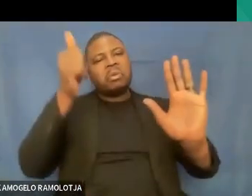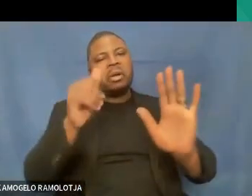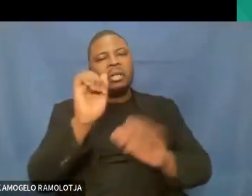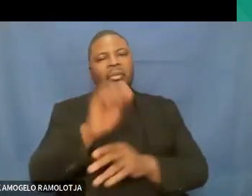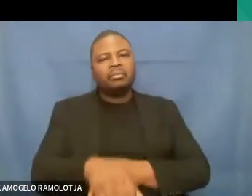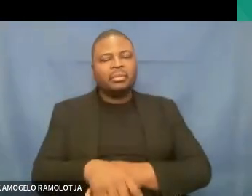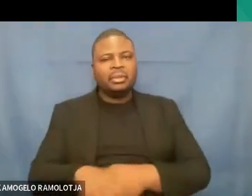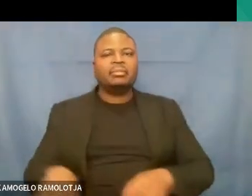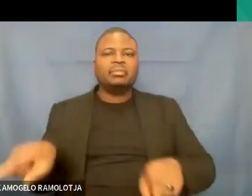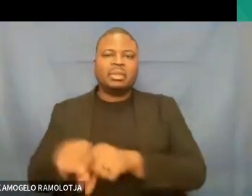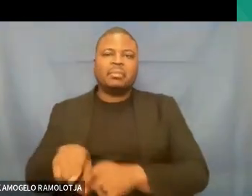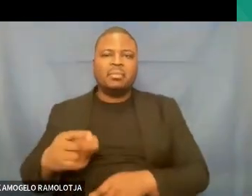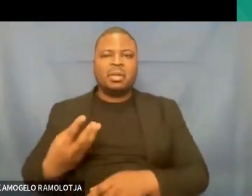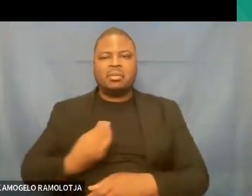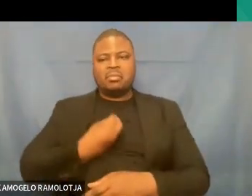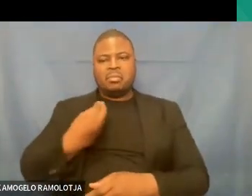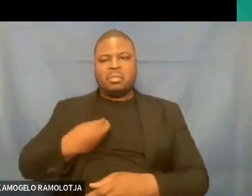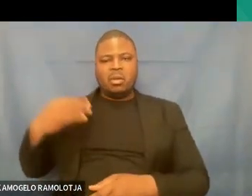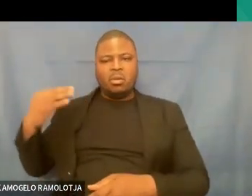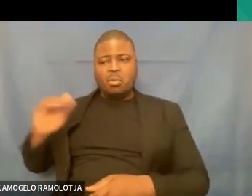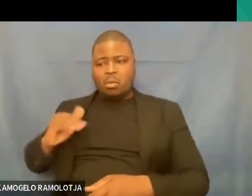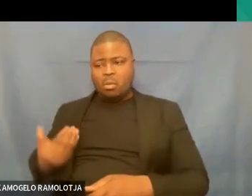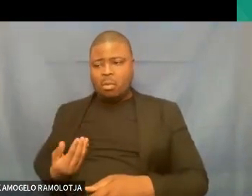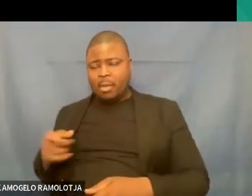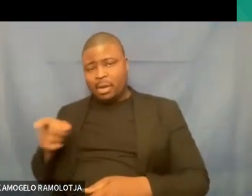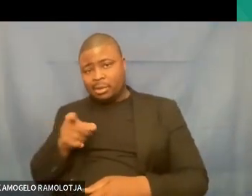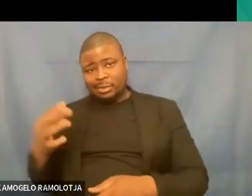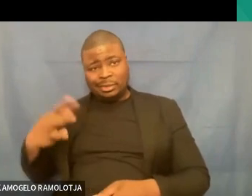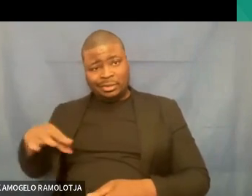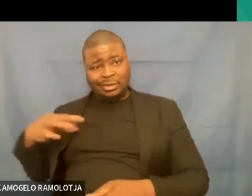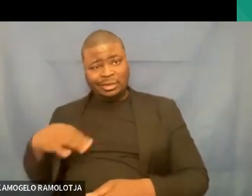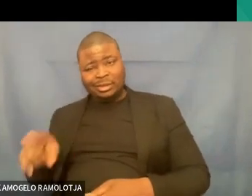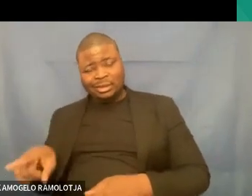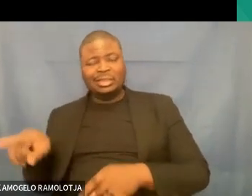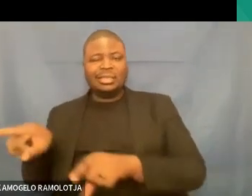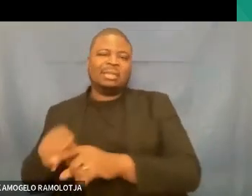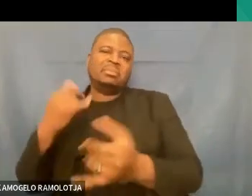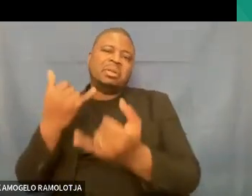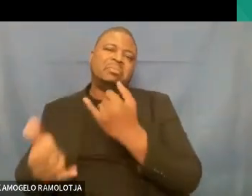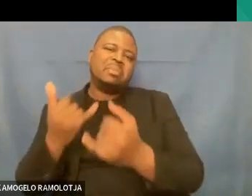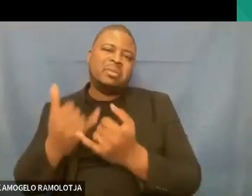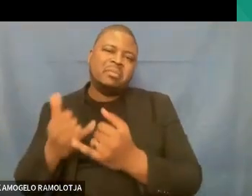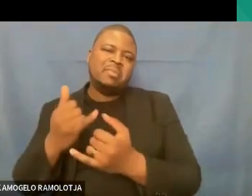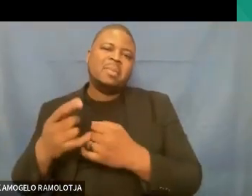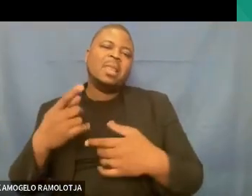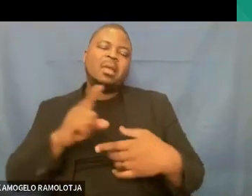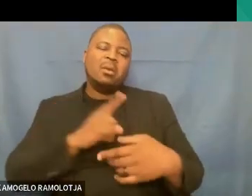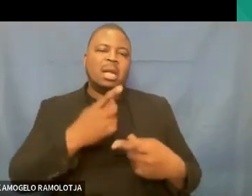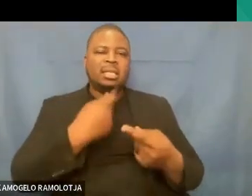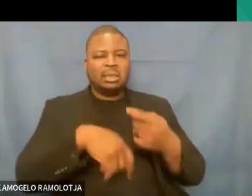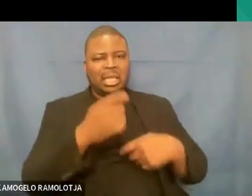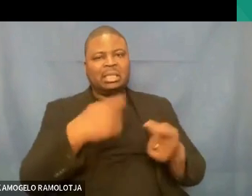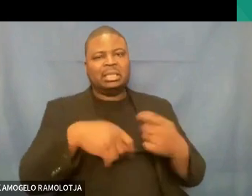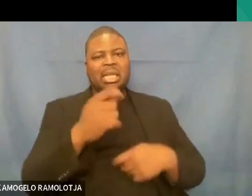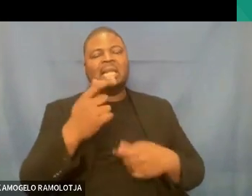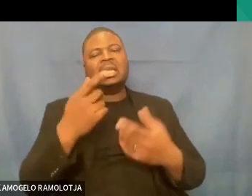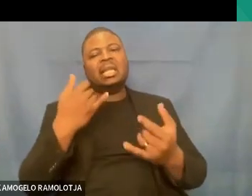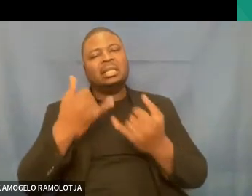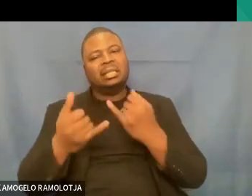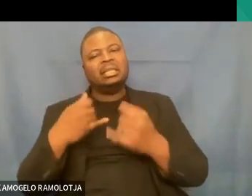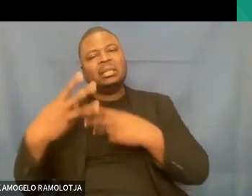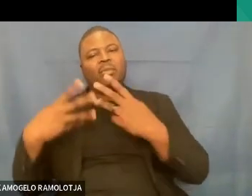in commercial sex. They also then experience sexual abuse by